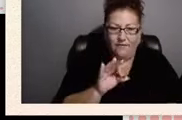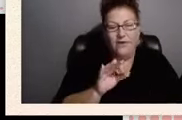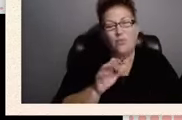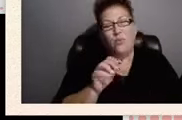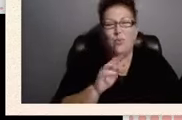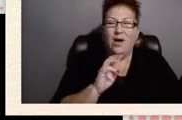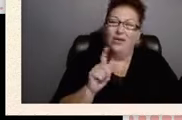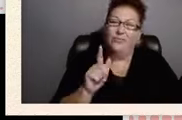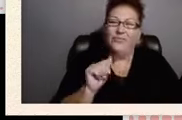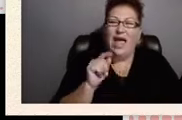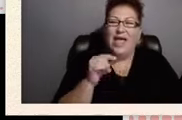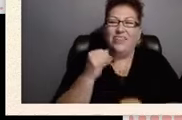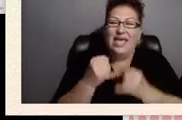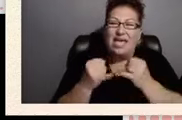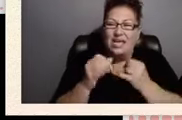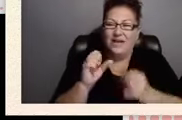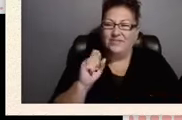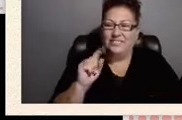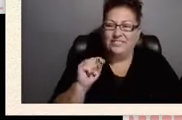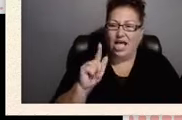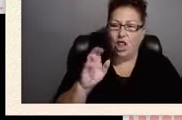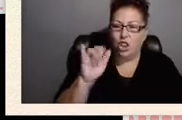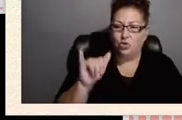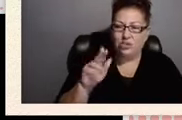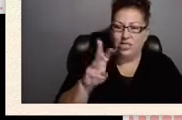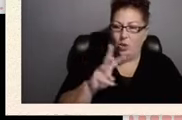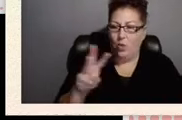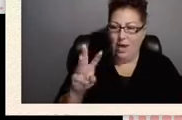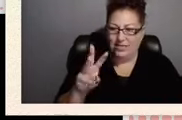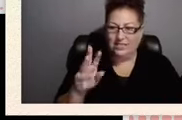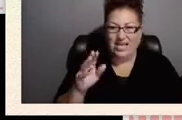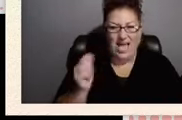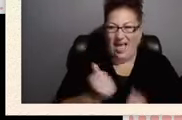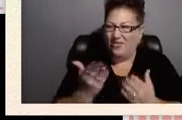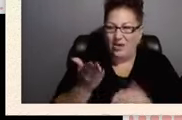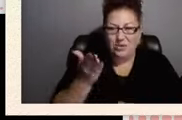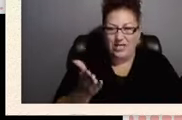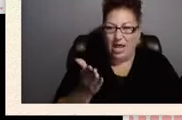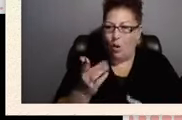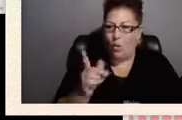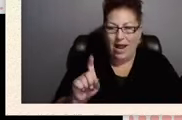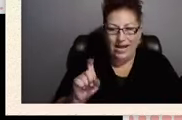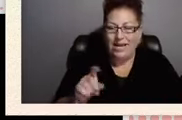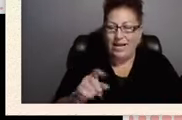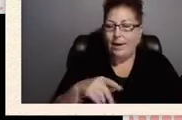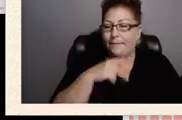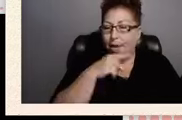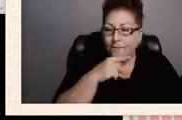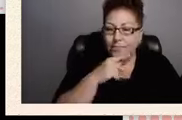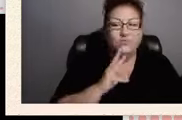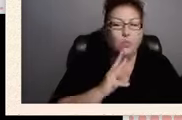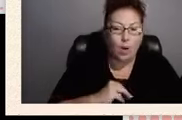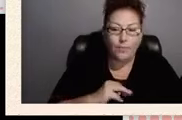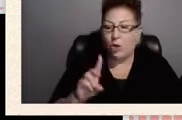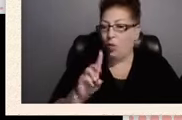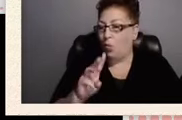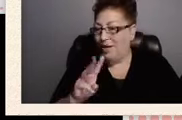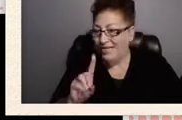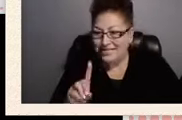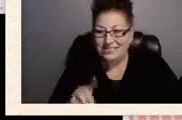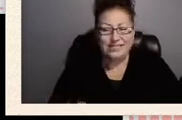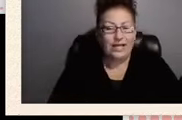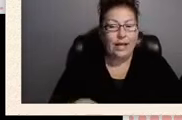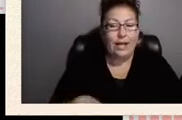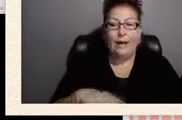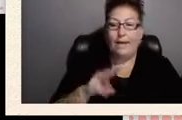West. So everything was right there where I needed: Publix, Walmart, Winn-Dixie, McDonald's, Wendy's,